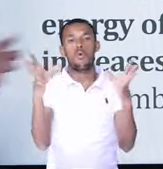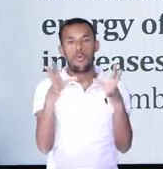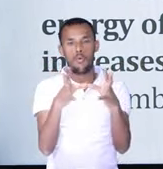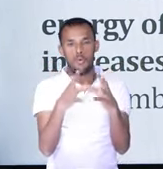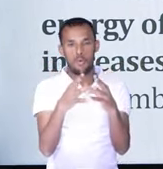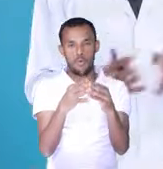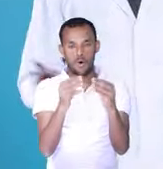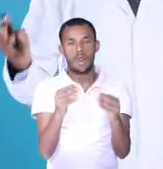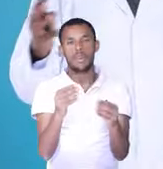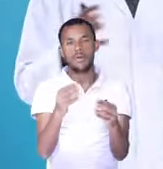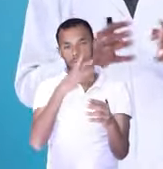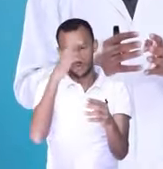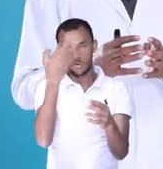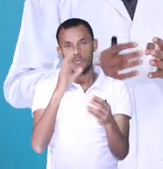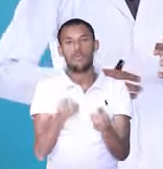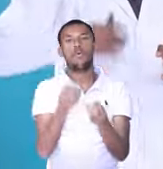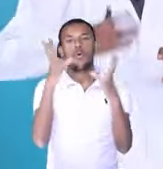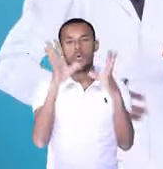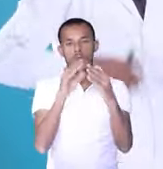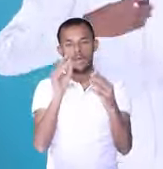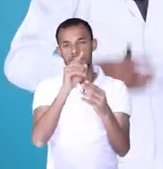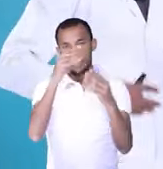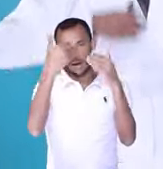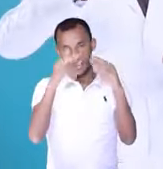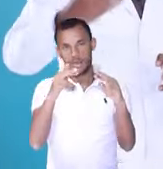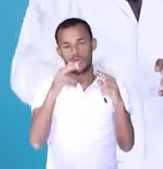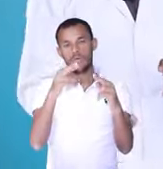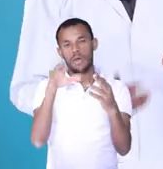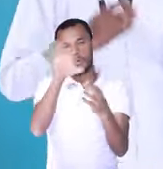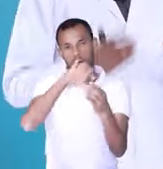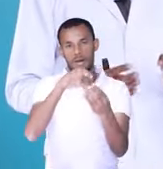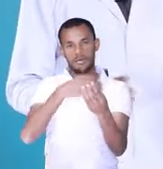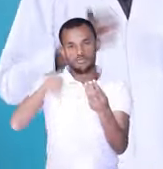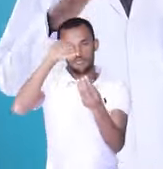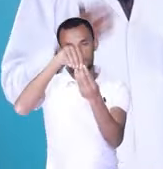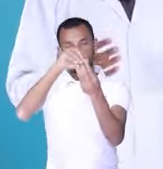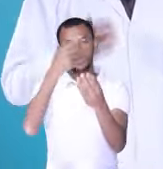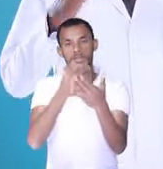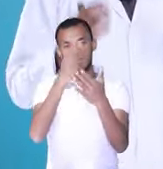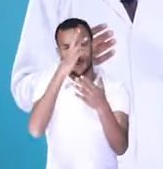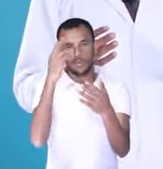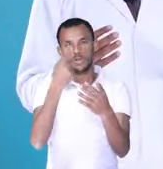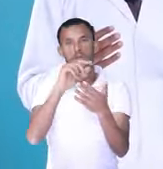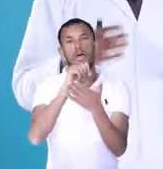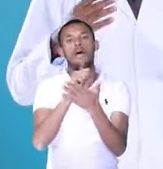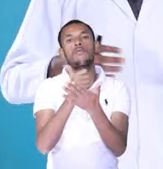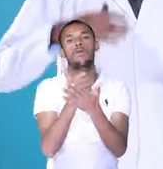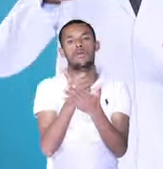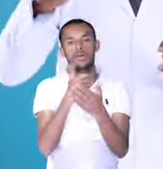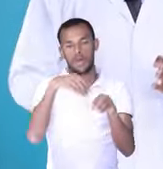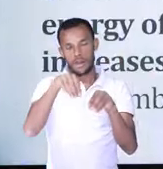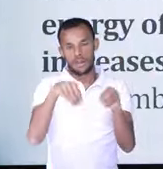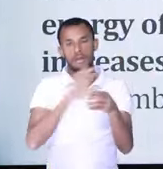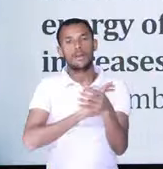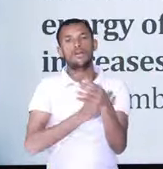more contact. Because of more contact, the rates of chemical reaction, it increases. This is because the average kinetic